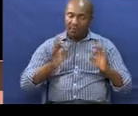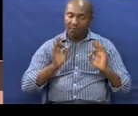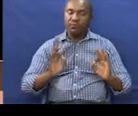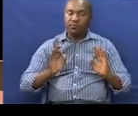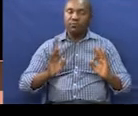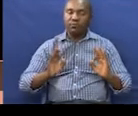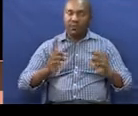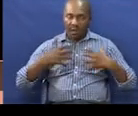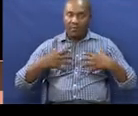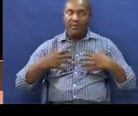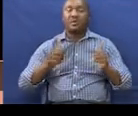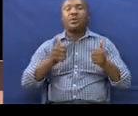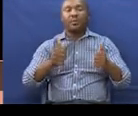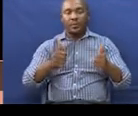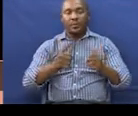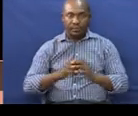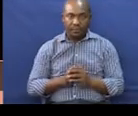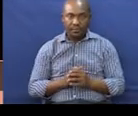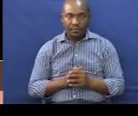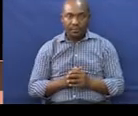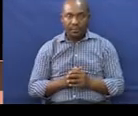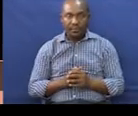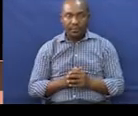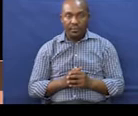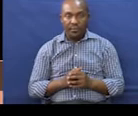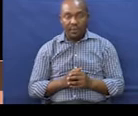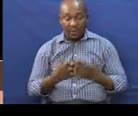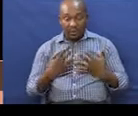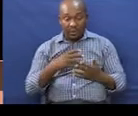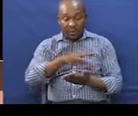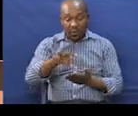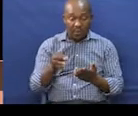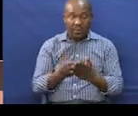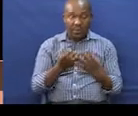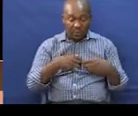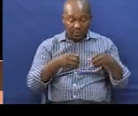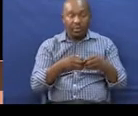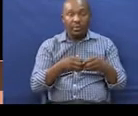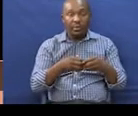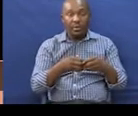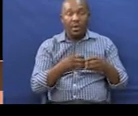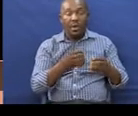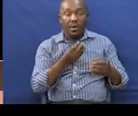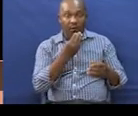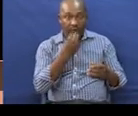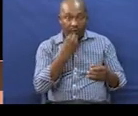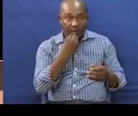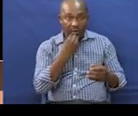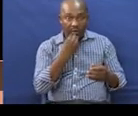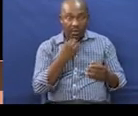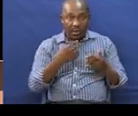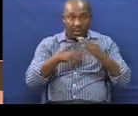eat a certain kind of balanced diet. Now, those groups of food to our secondary